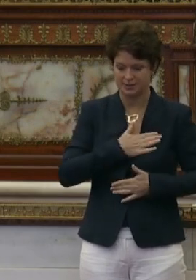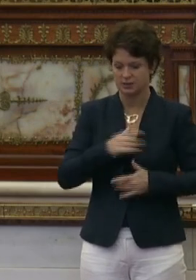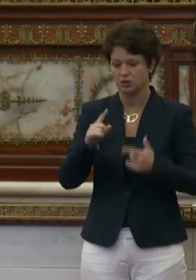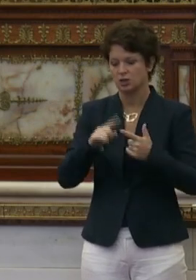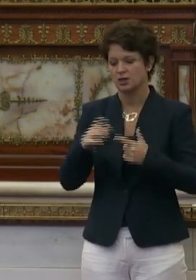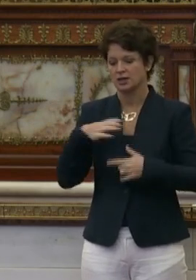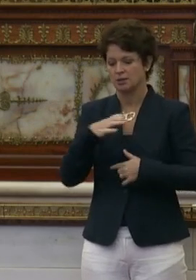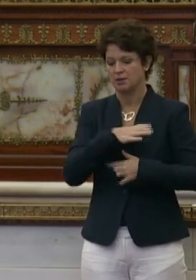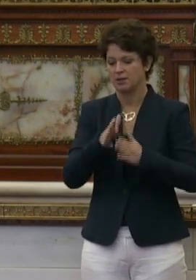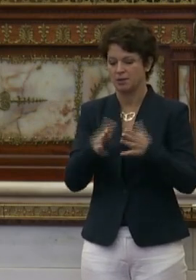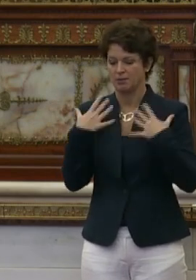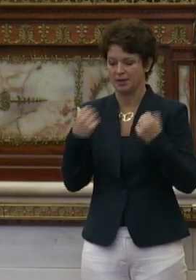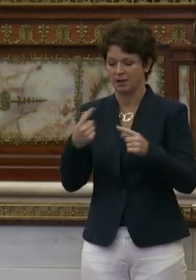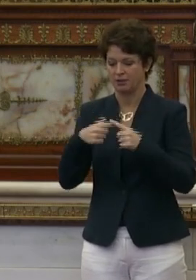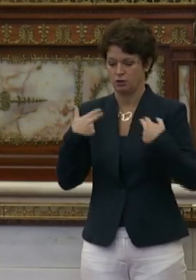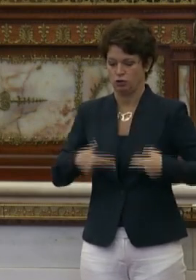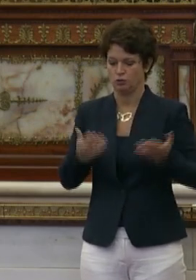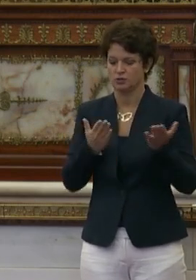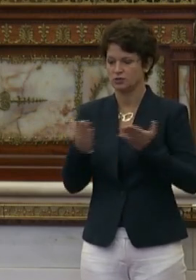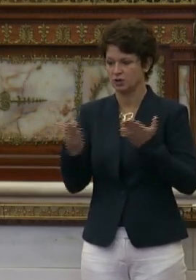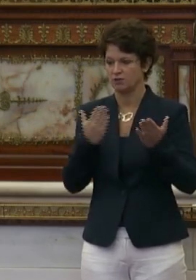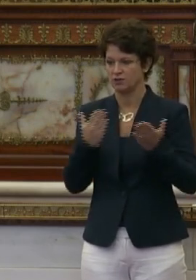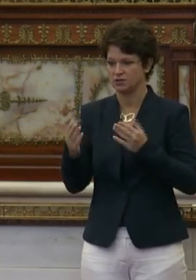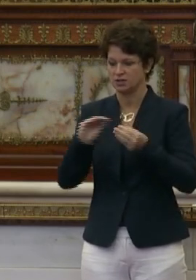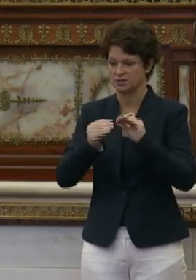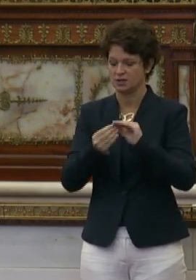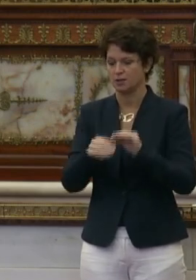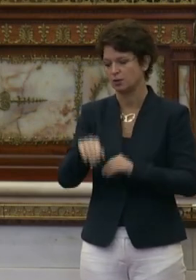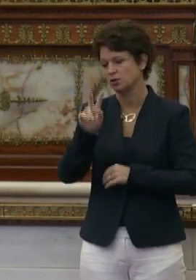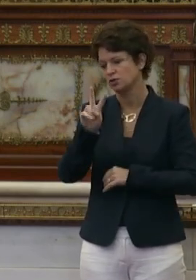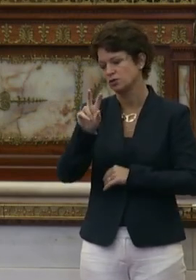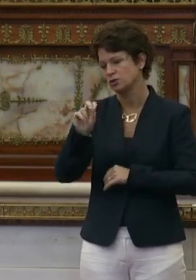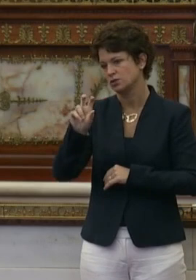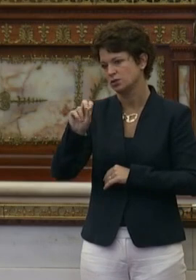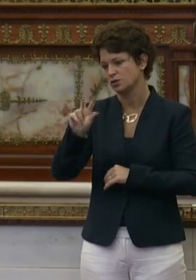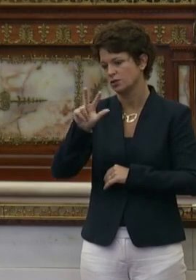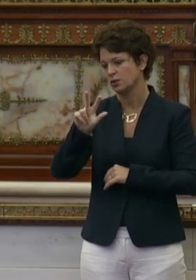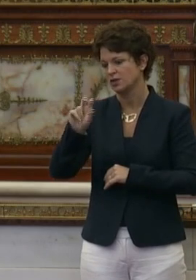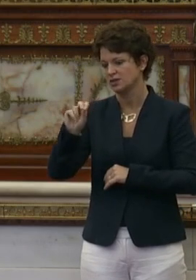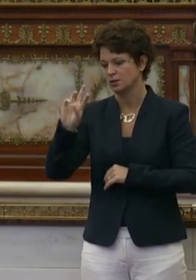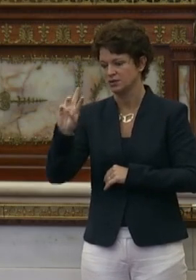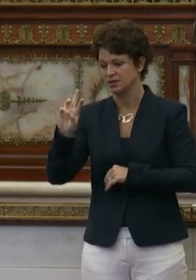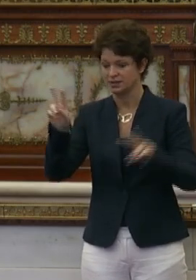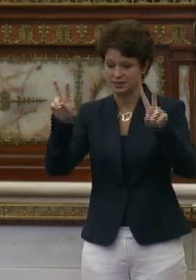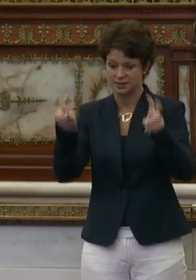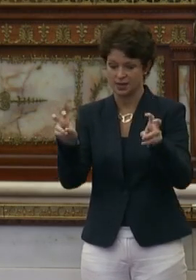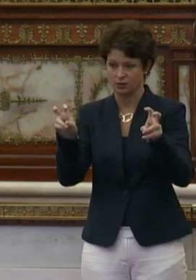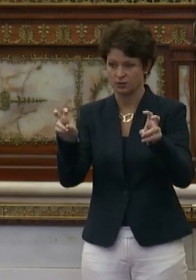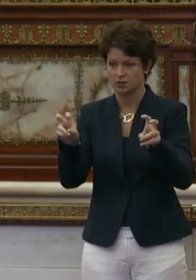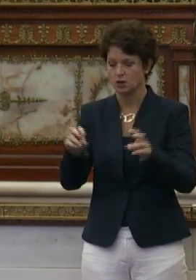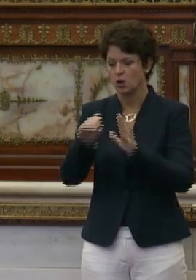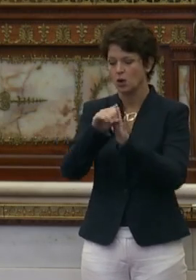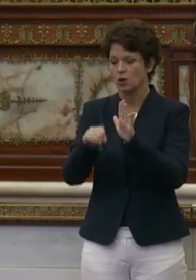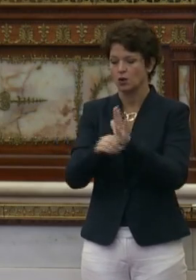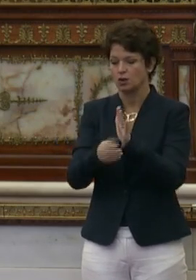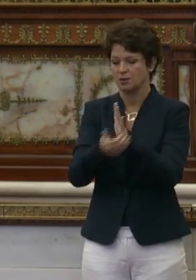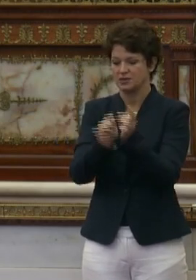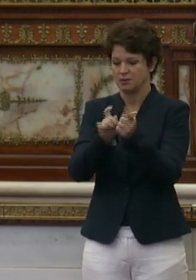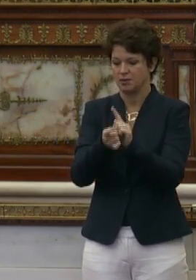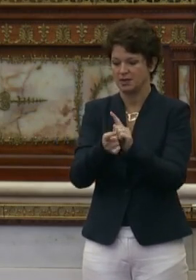The Committee on Public Health and Human Services, to which is referred Bill Number 200306, entitled an ordinance amending